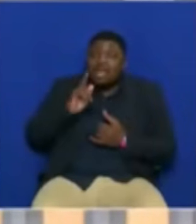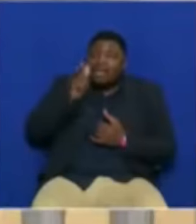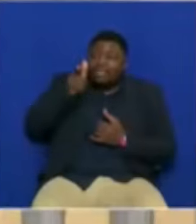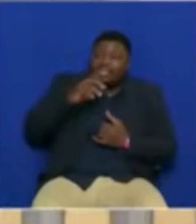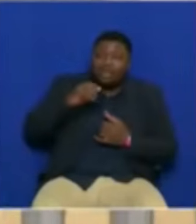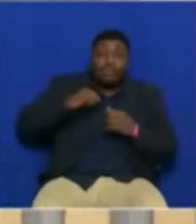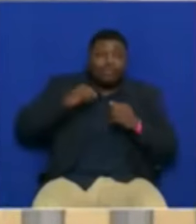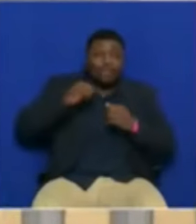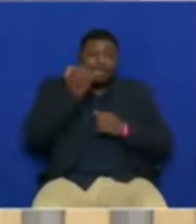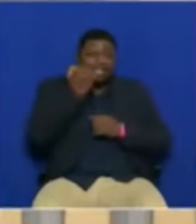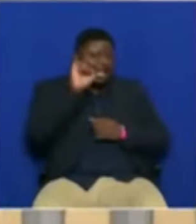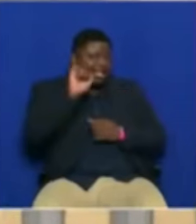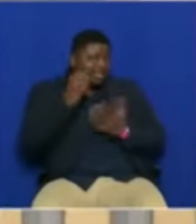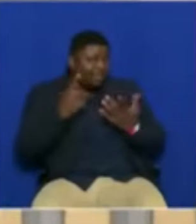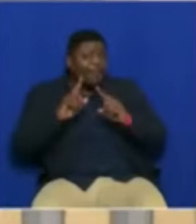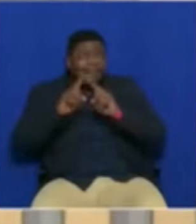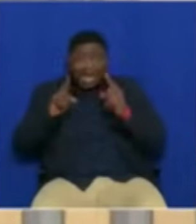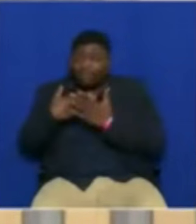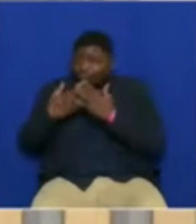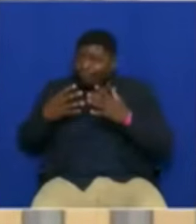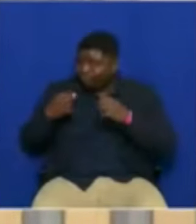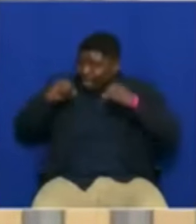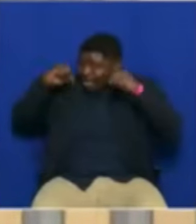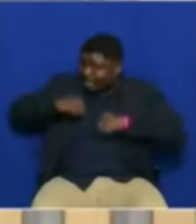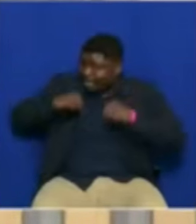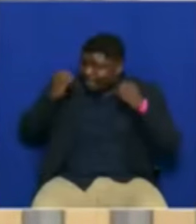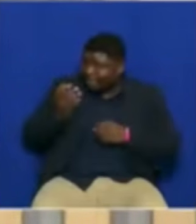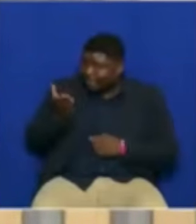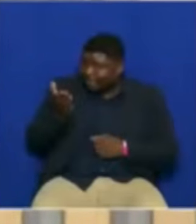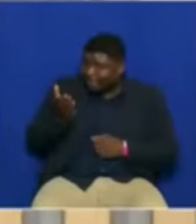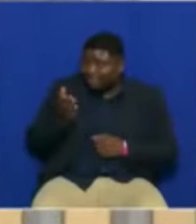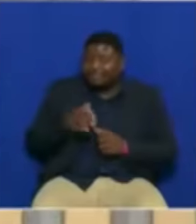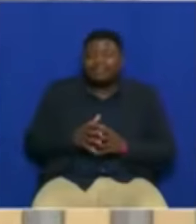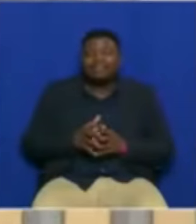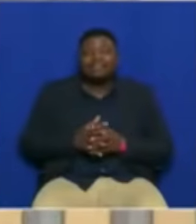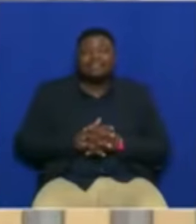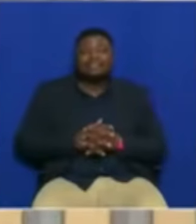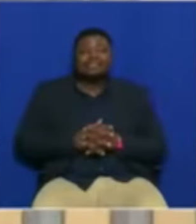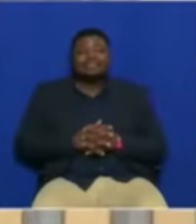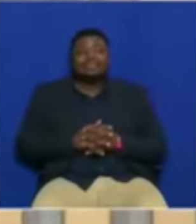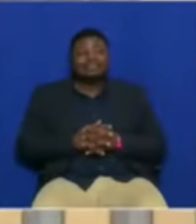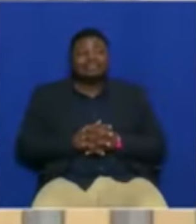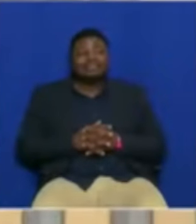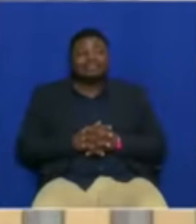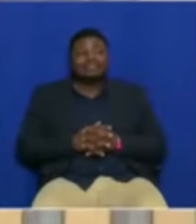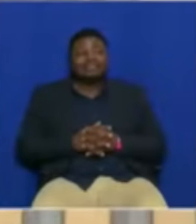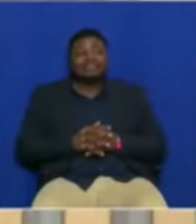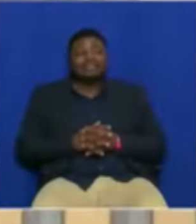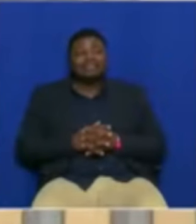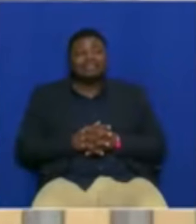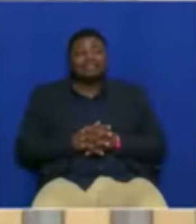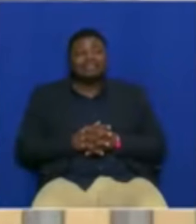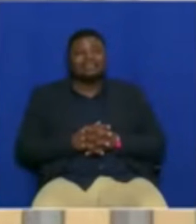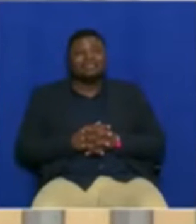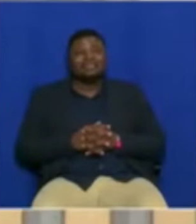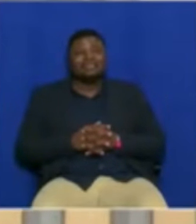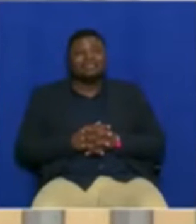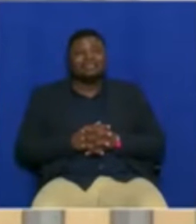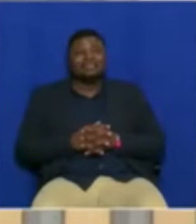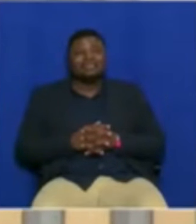Chair, at this time and this moment, this is the best that I can do an answer. When you say